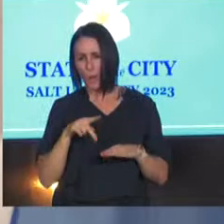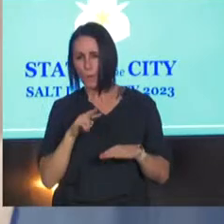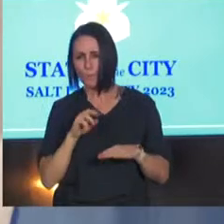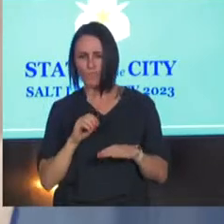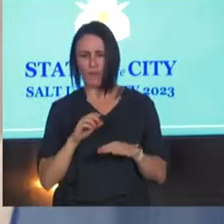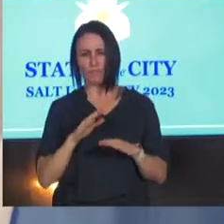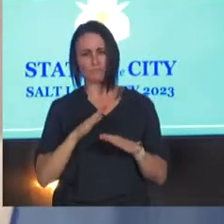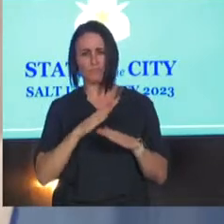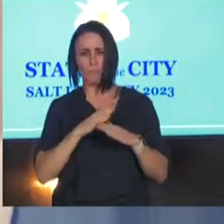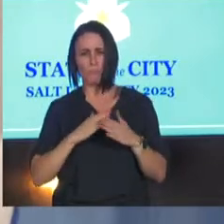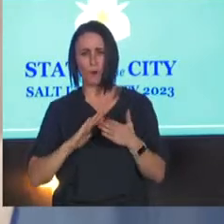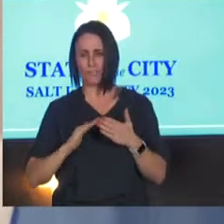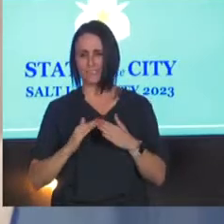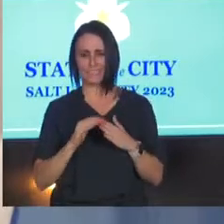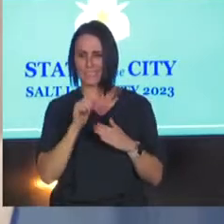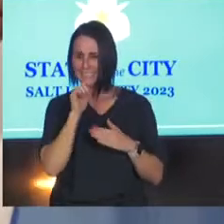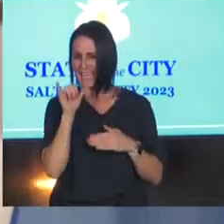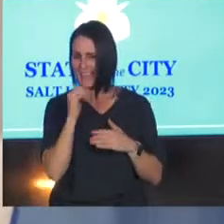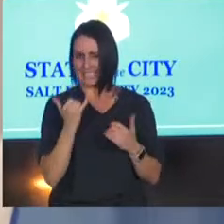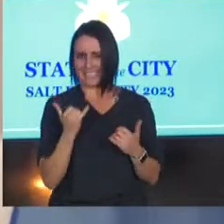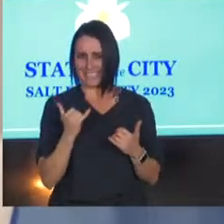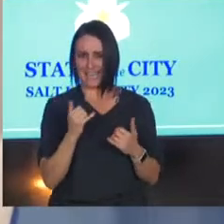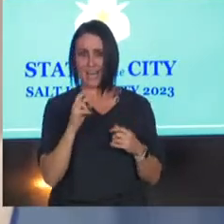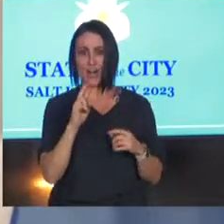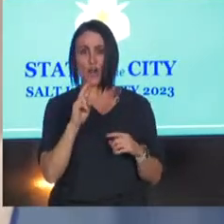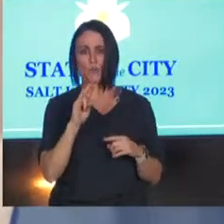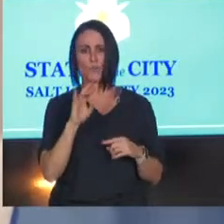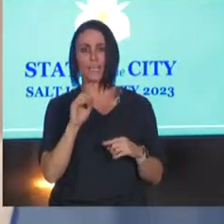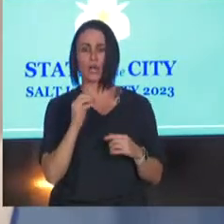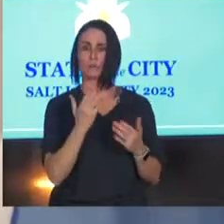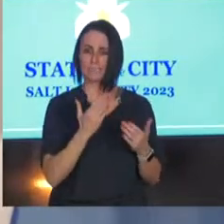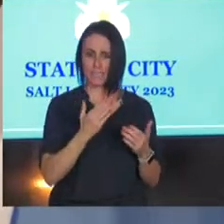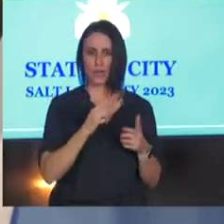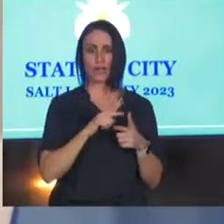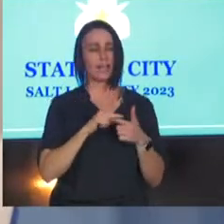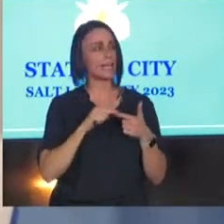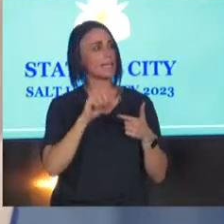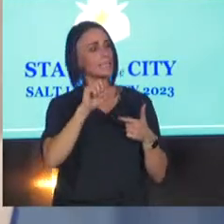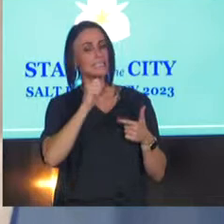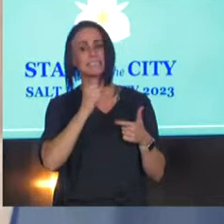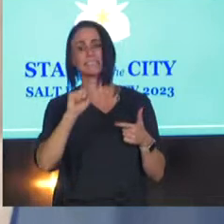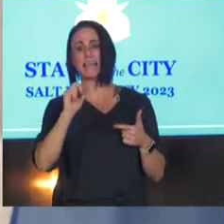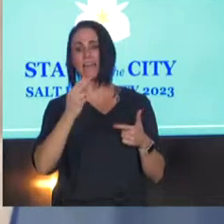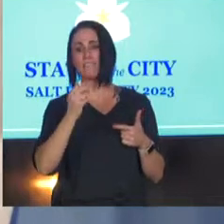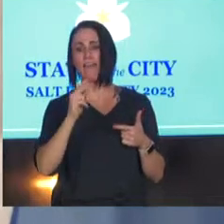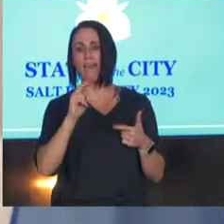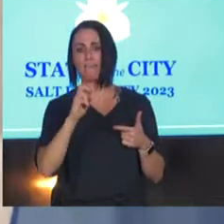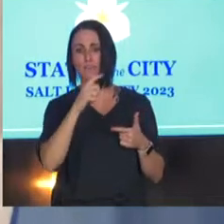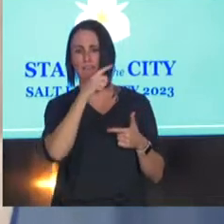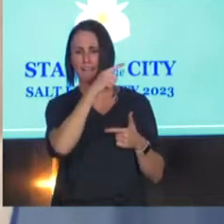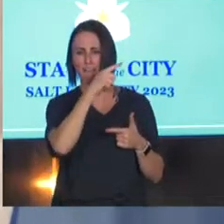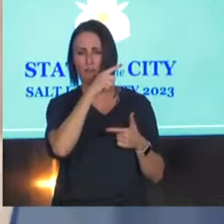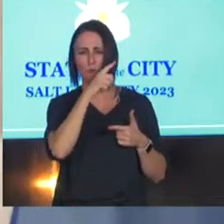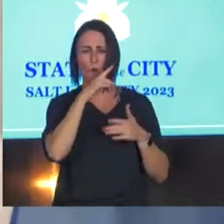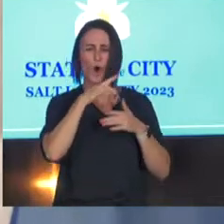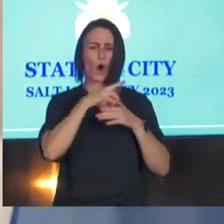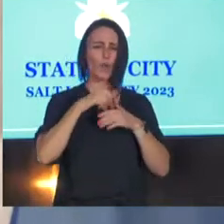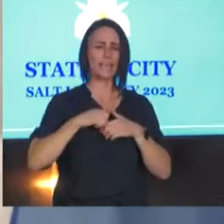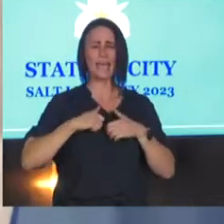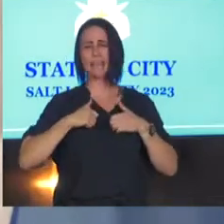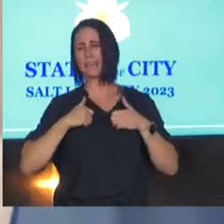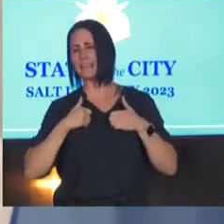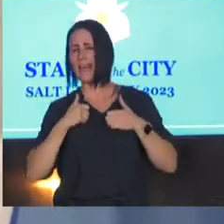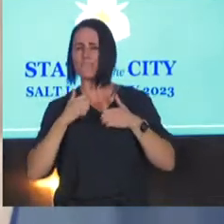of our capital city than it is today. Rico's was here, and Safe Haven just across the street were this early in lifeblood to